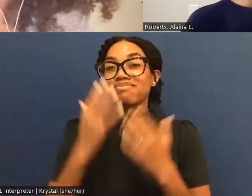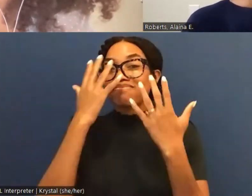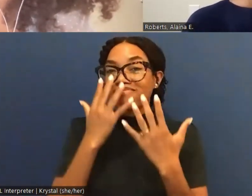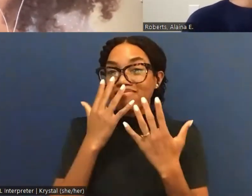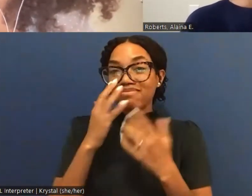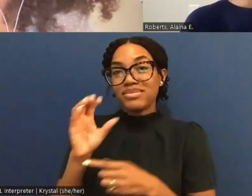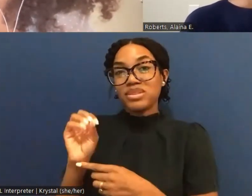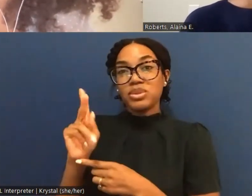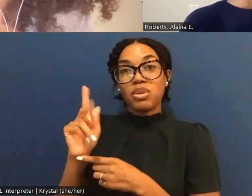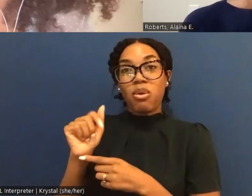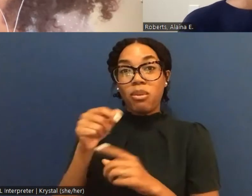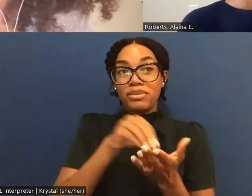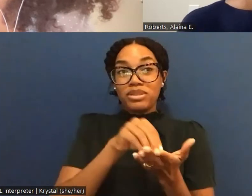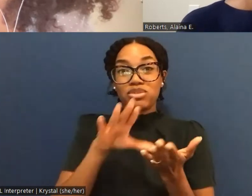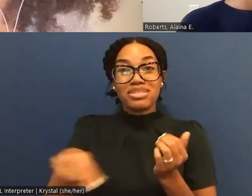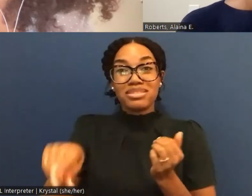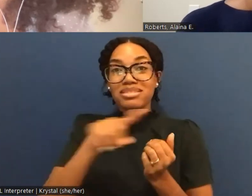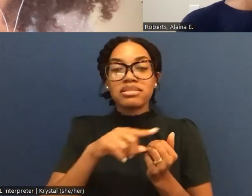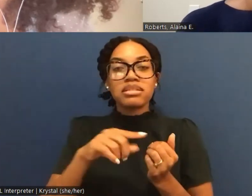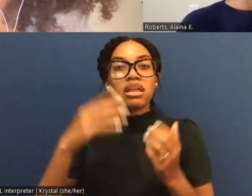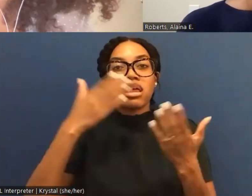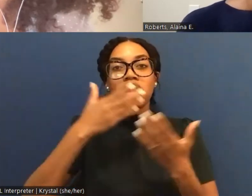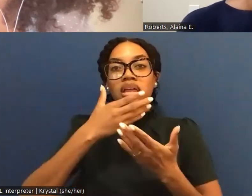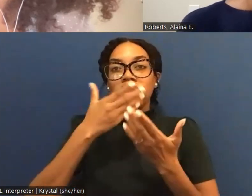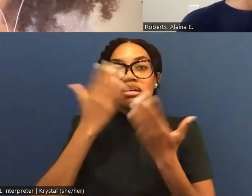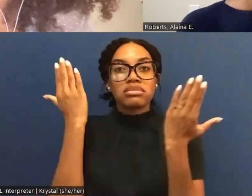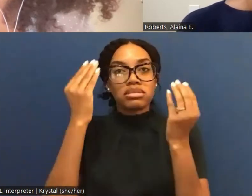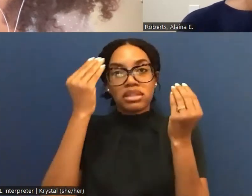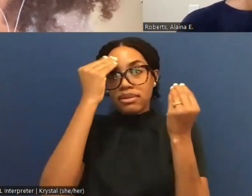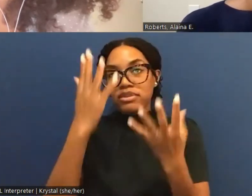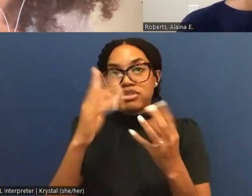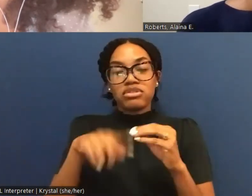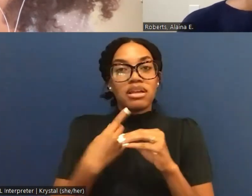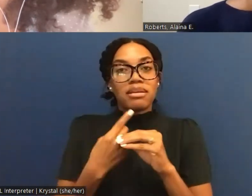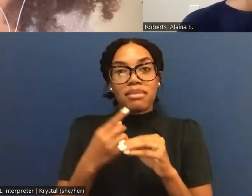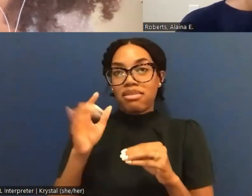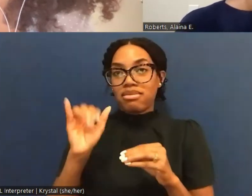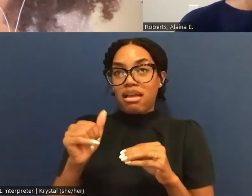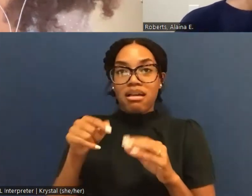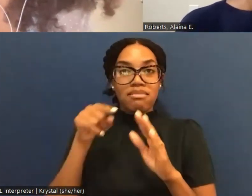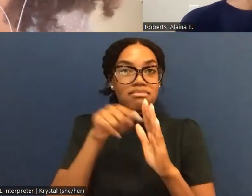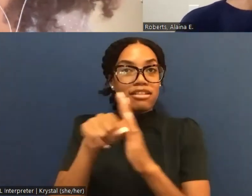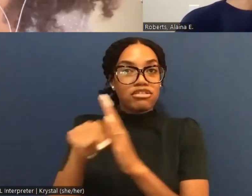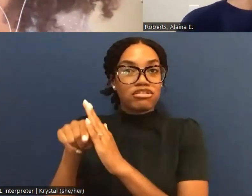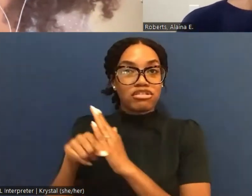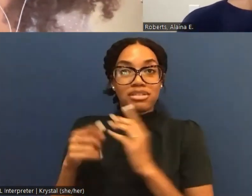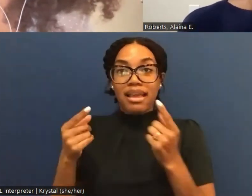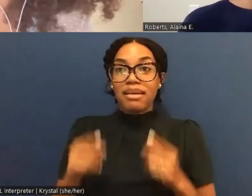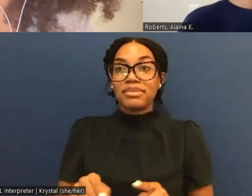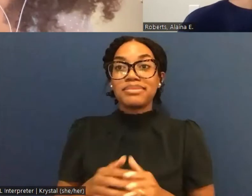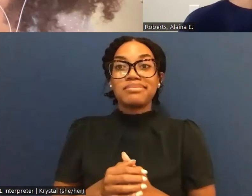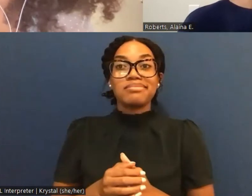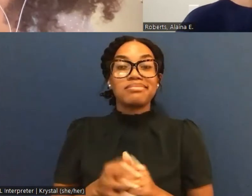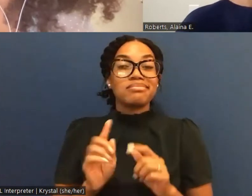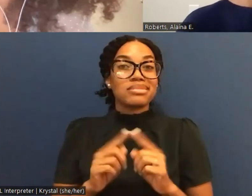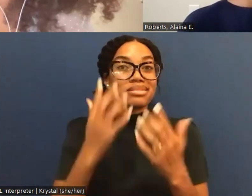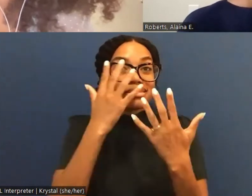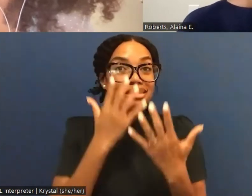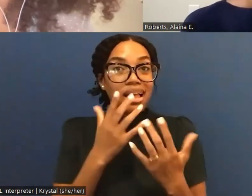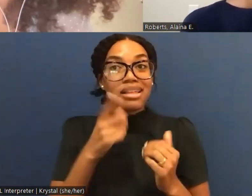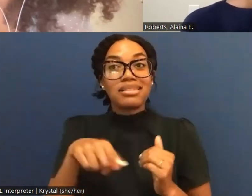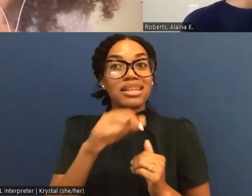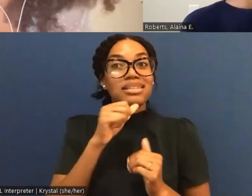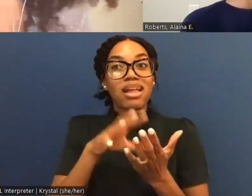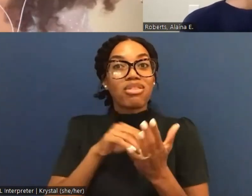the Tulsa Massacre for so long. But in my biased opinion, it's even more devastating that they didn't learn the deeper